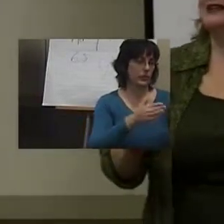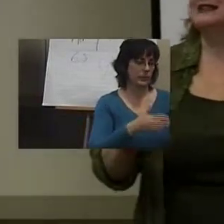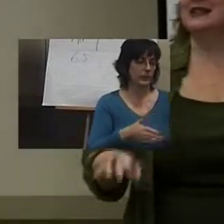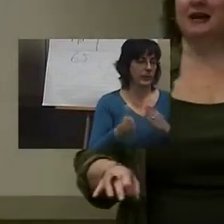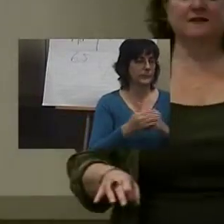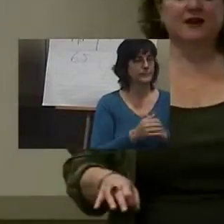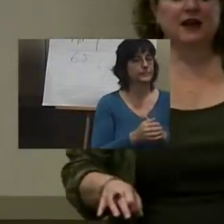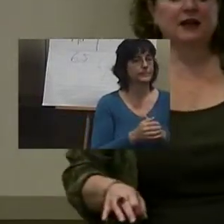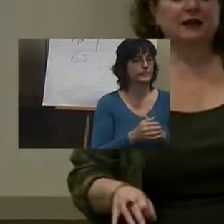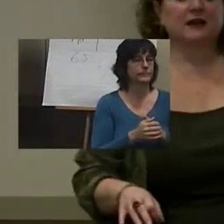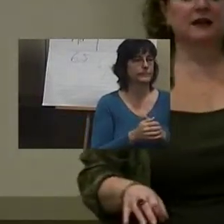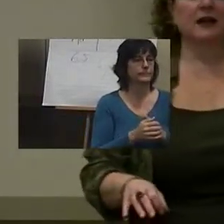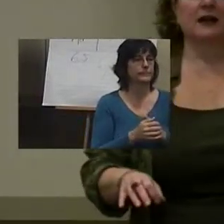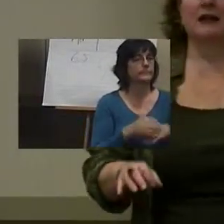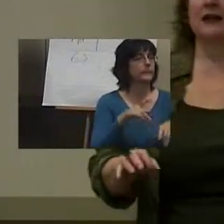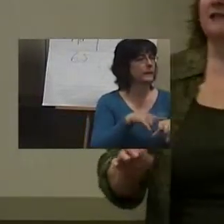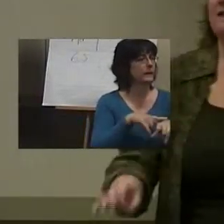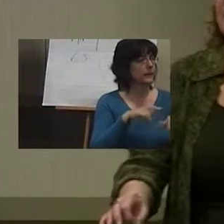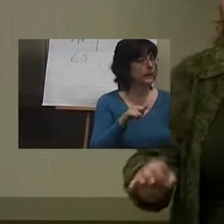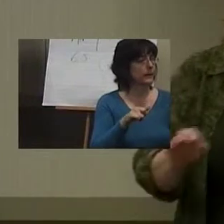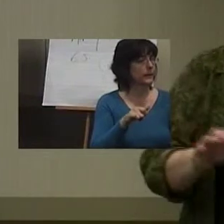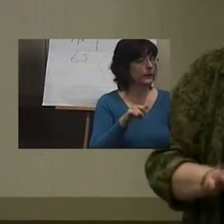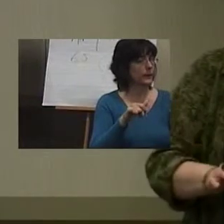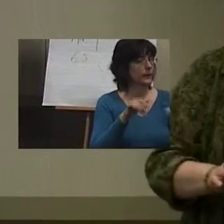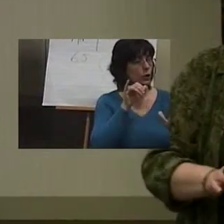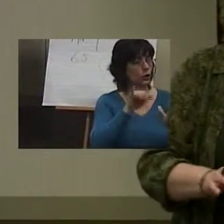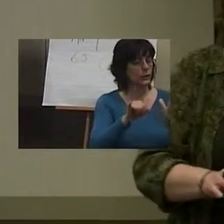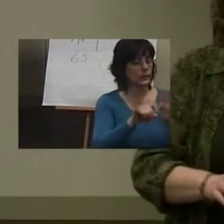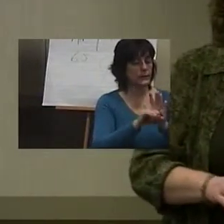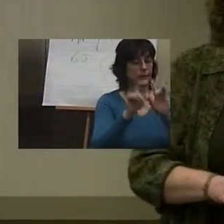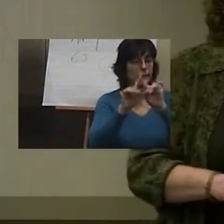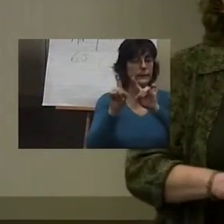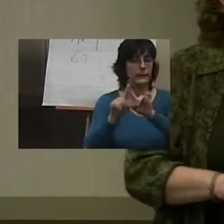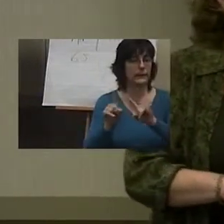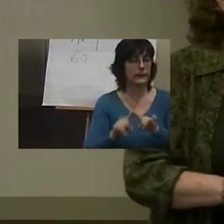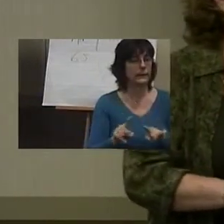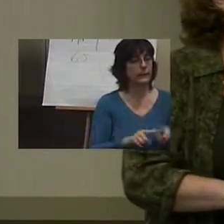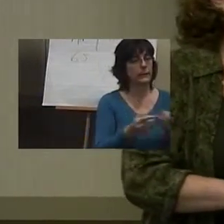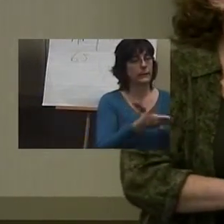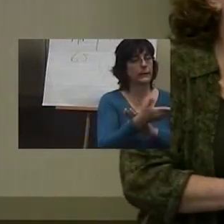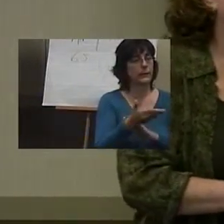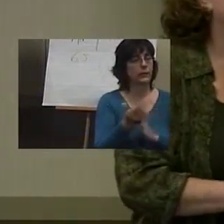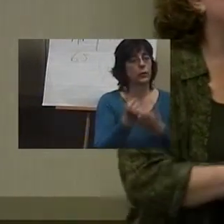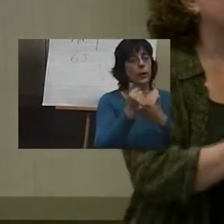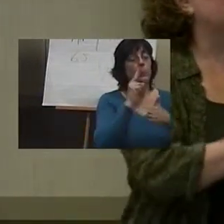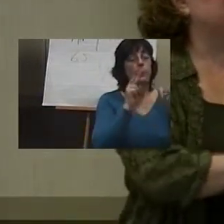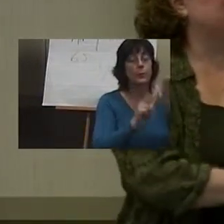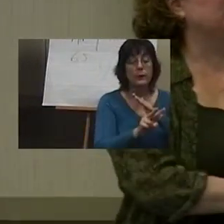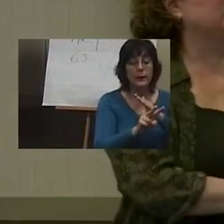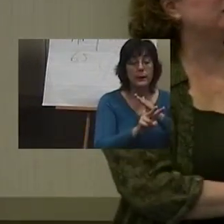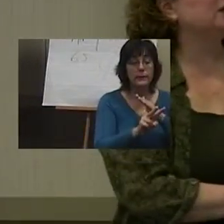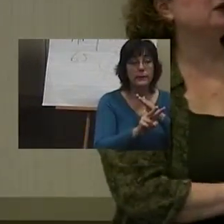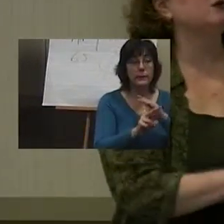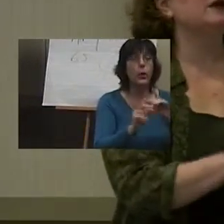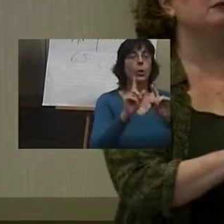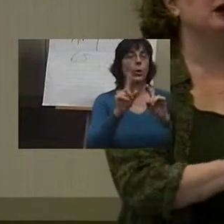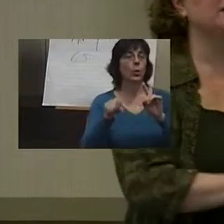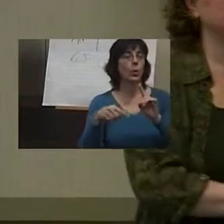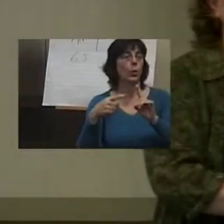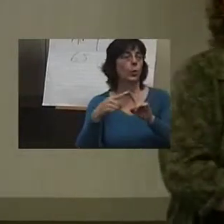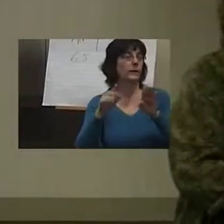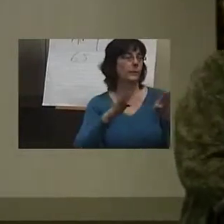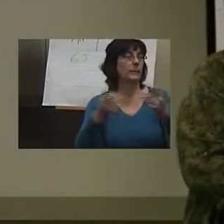you're identifying the various events that are going to help you predict, again, when the behavior will occur, when